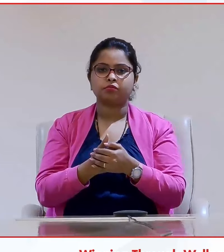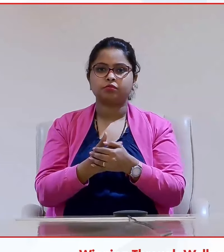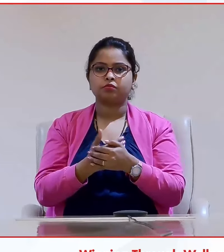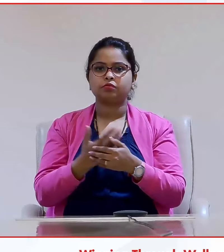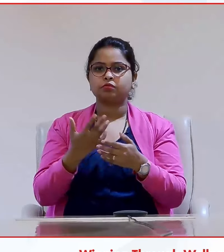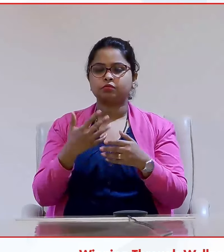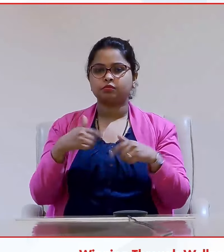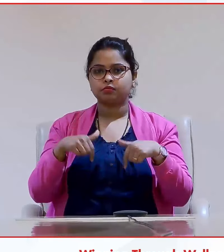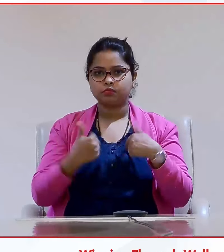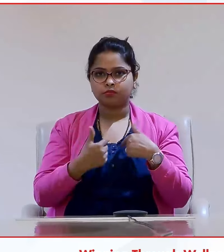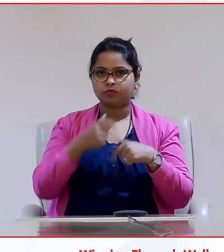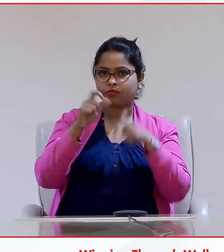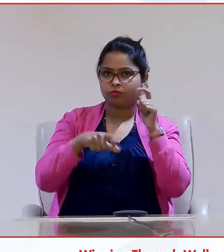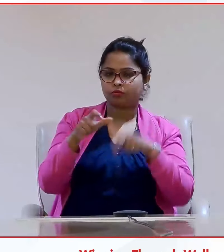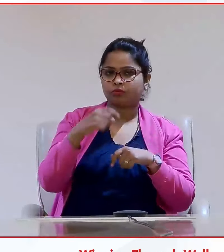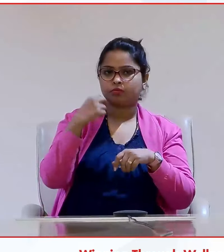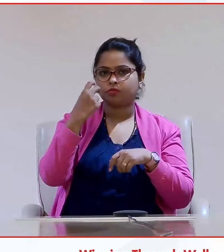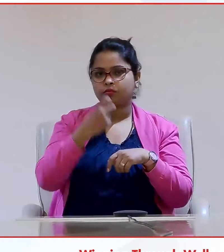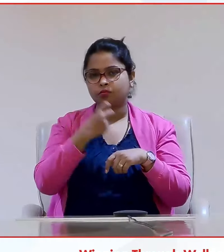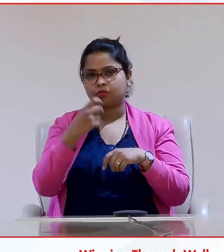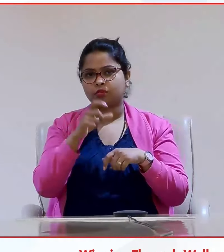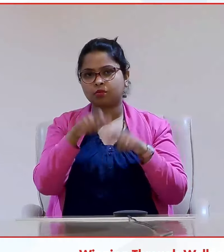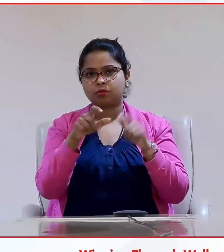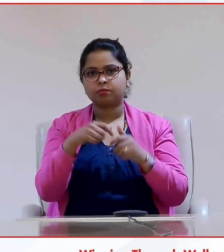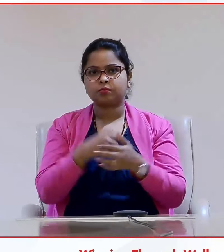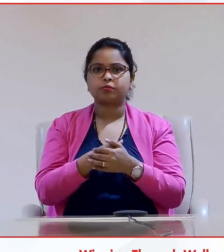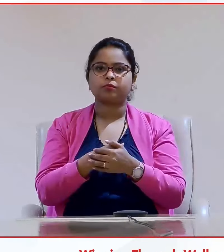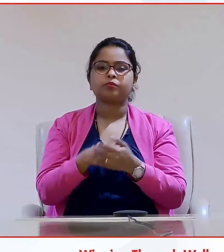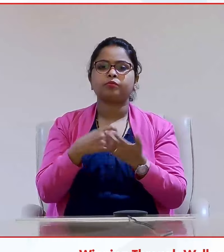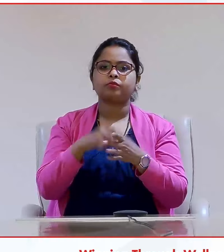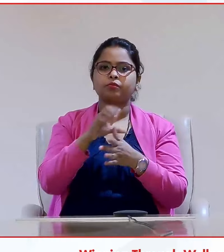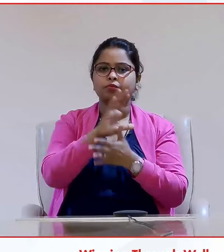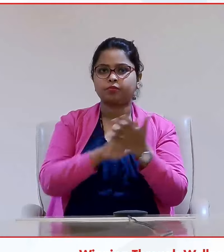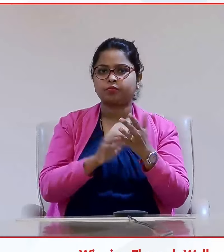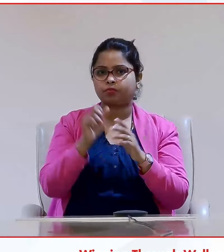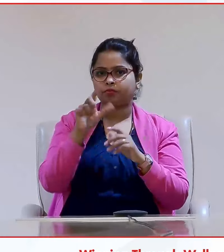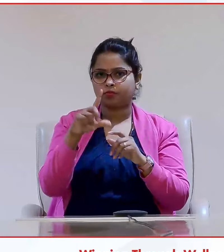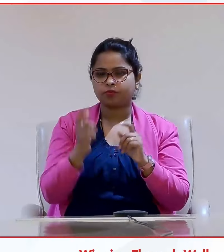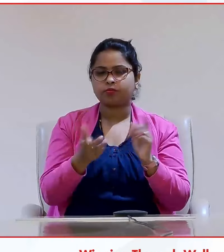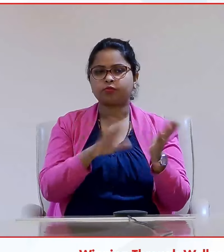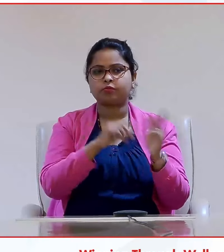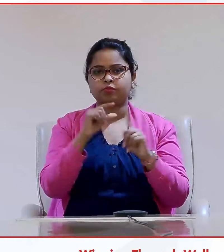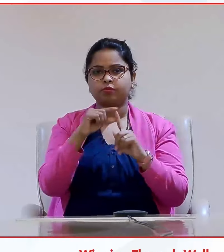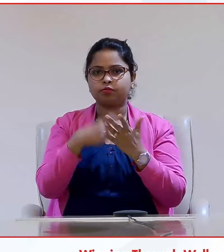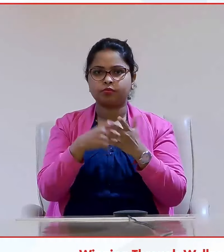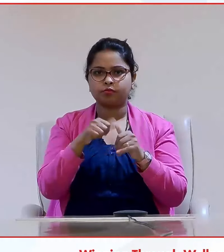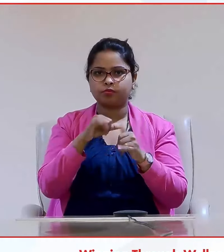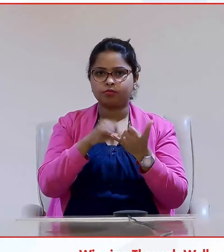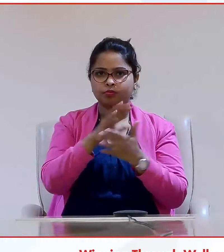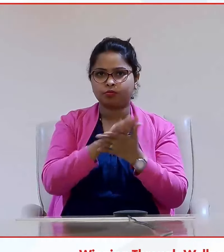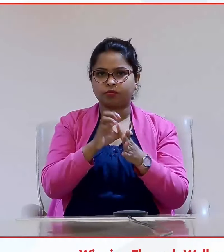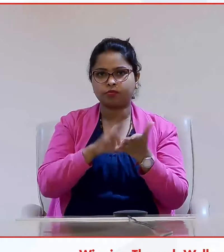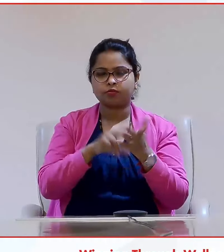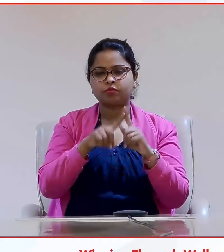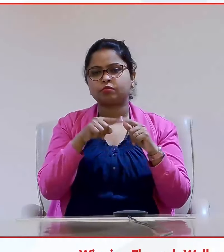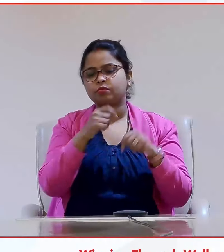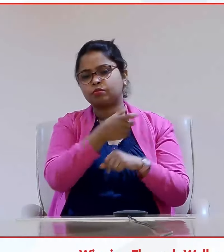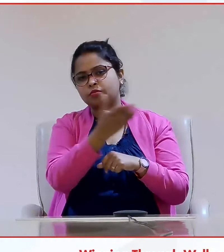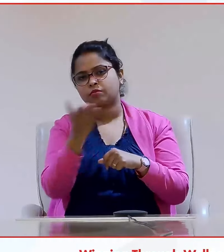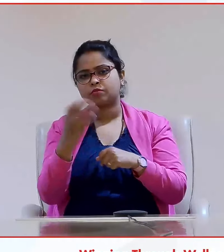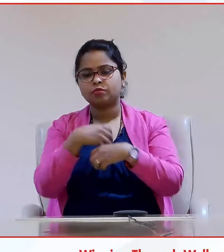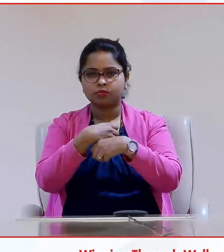lot by speaking to people like Rahul ji. I interacted with Prashant ji, and they are all actually creating